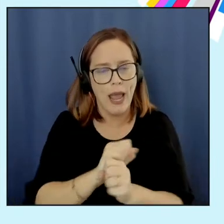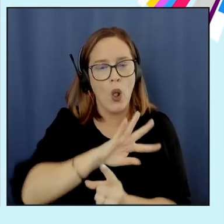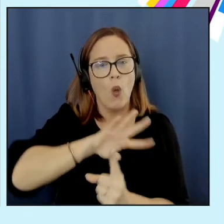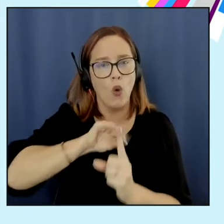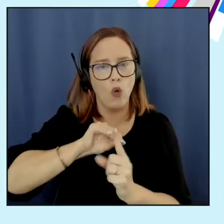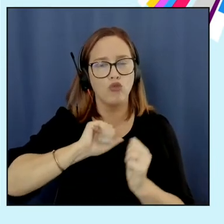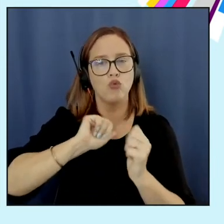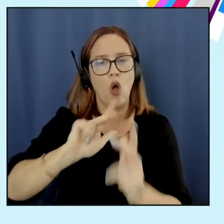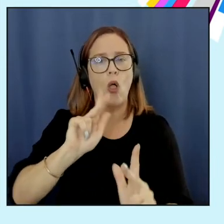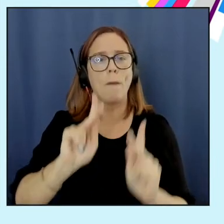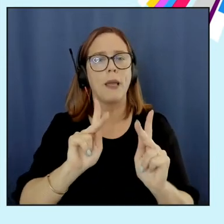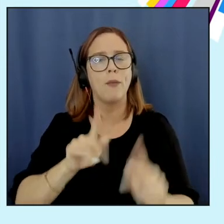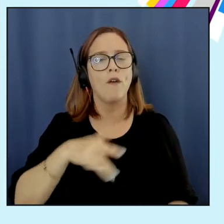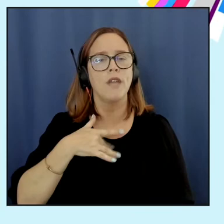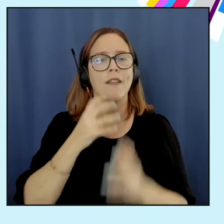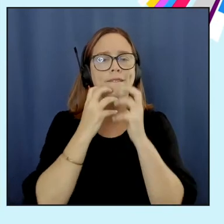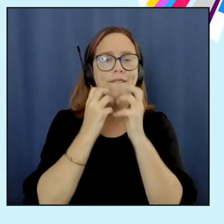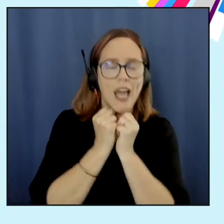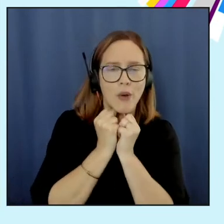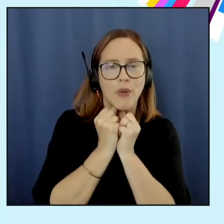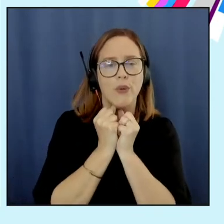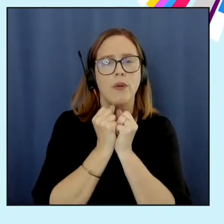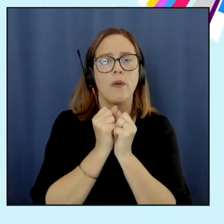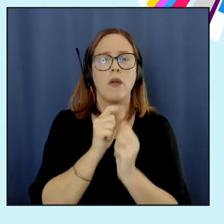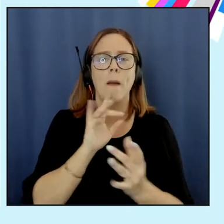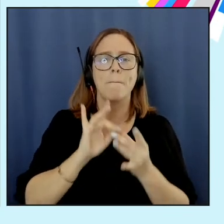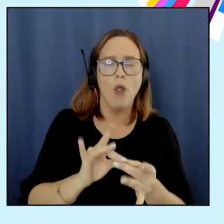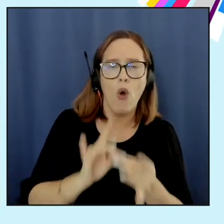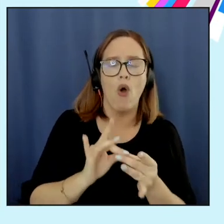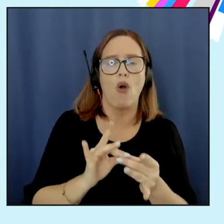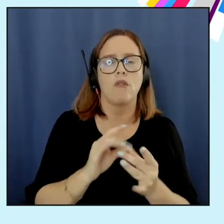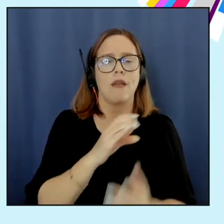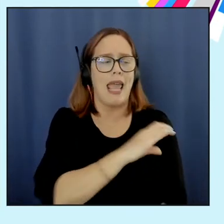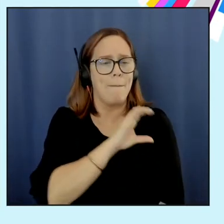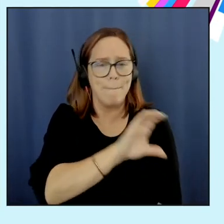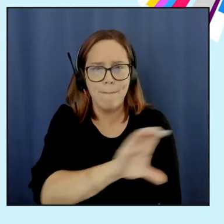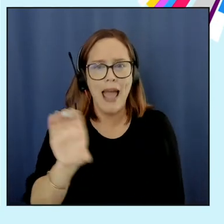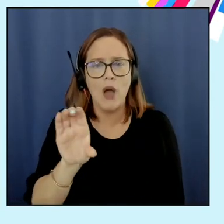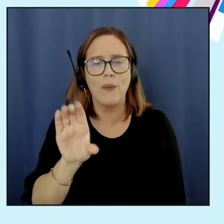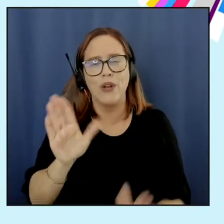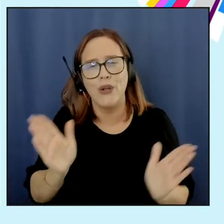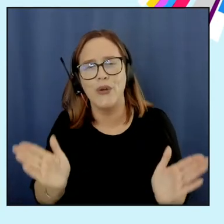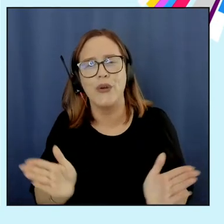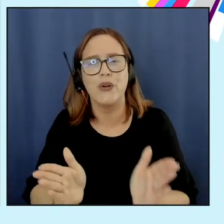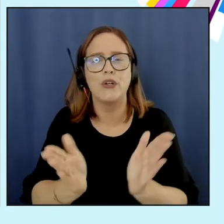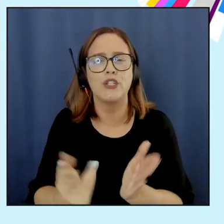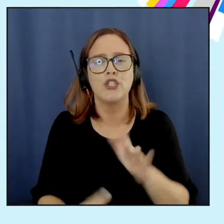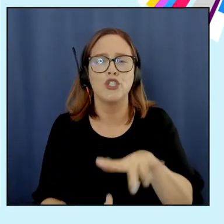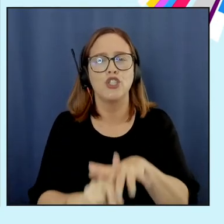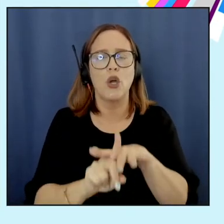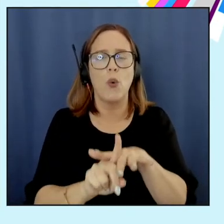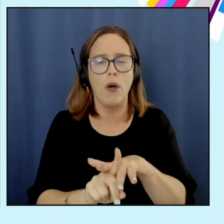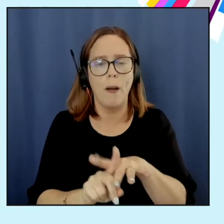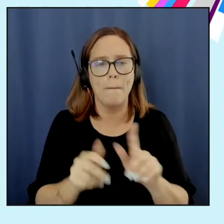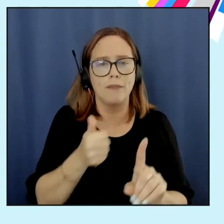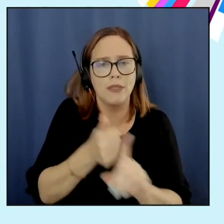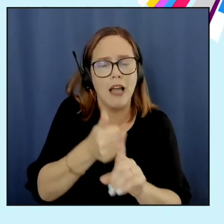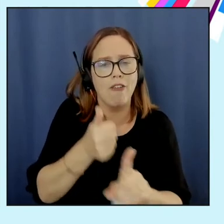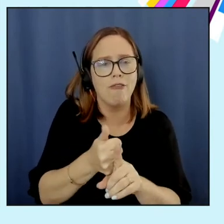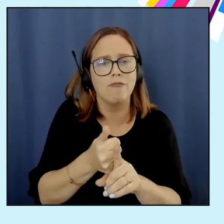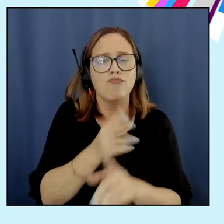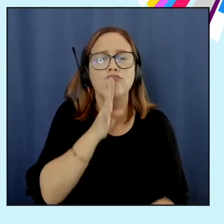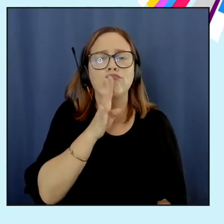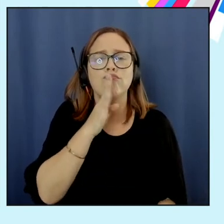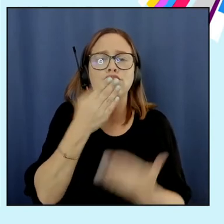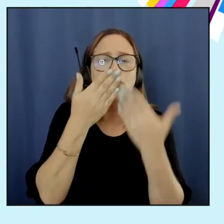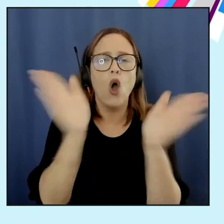all feel we belong, and where we're all empowered and encouraged to show up, be ourselves, and to speak openly. I believe we